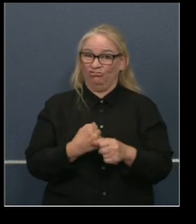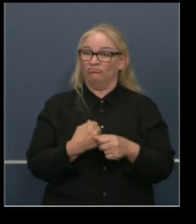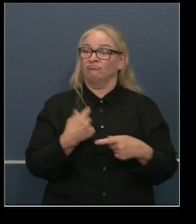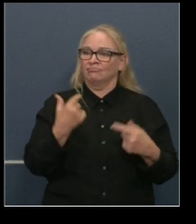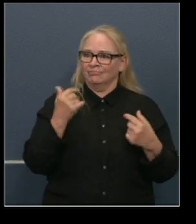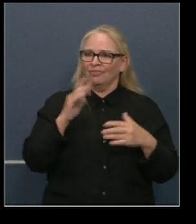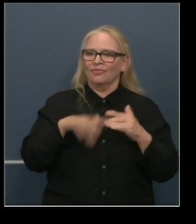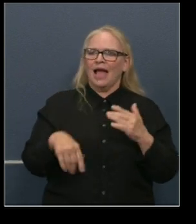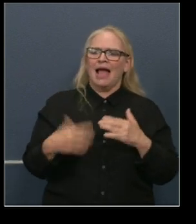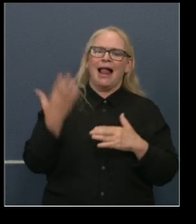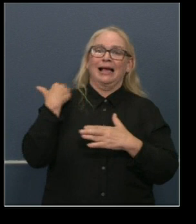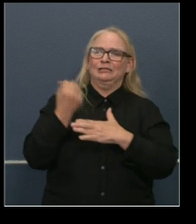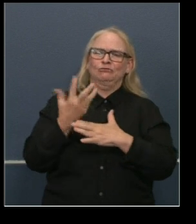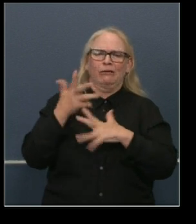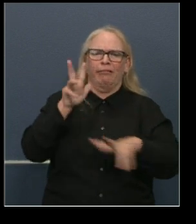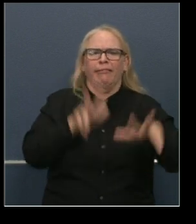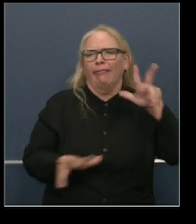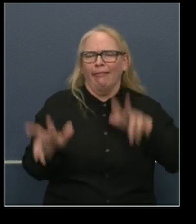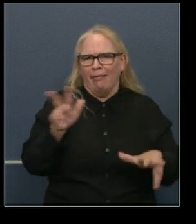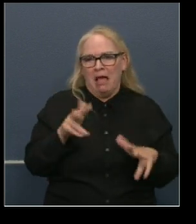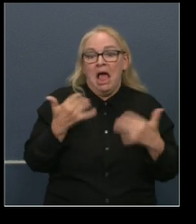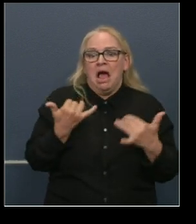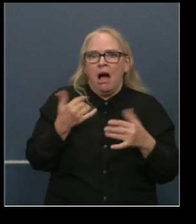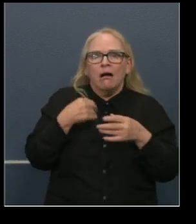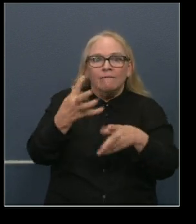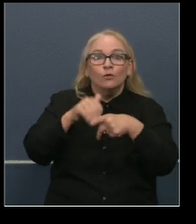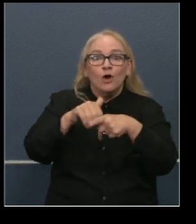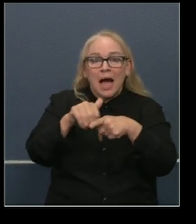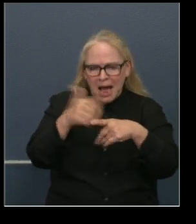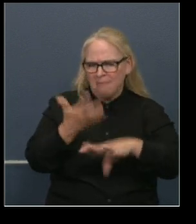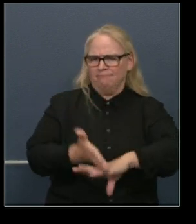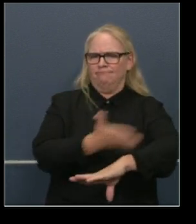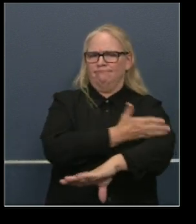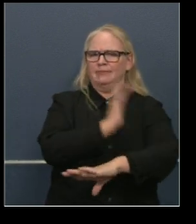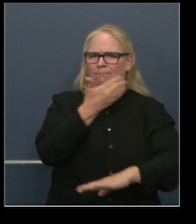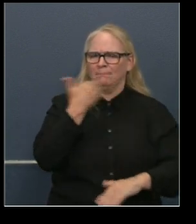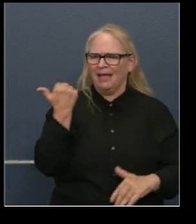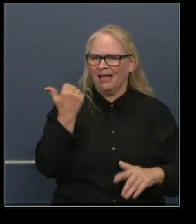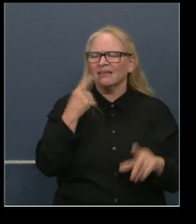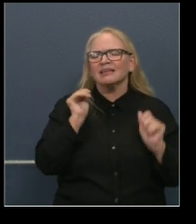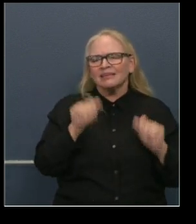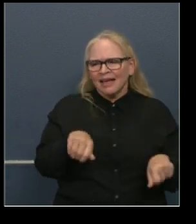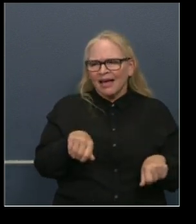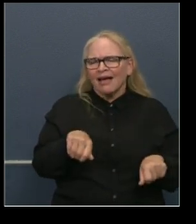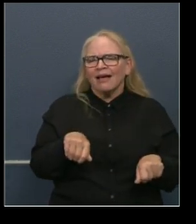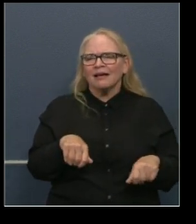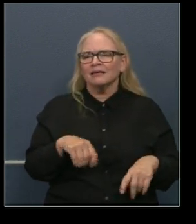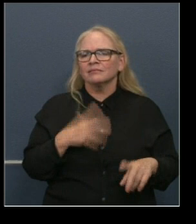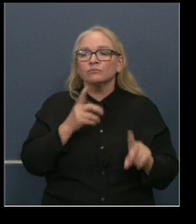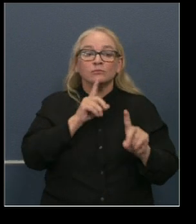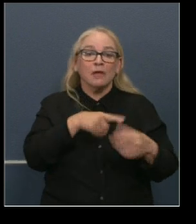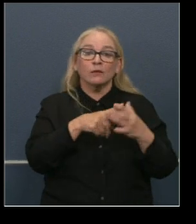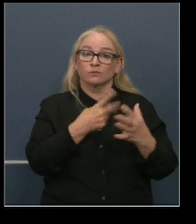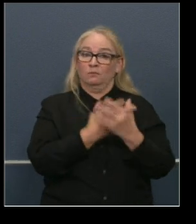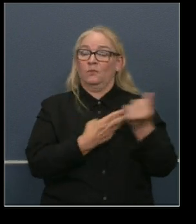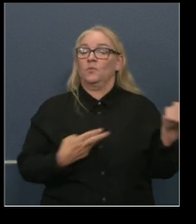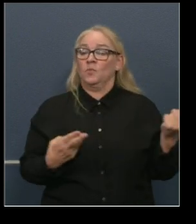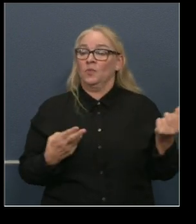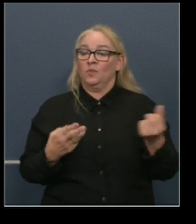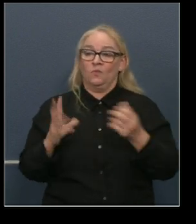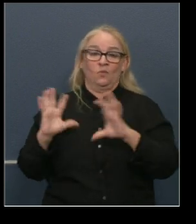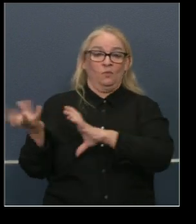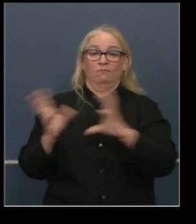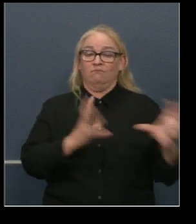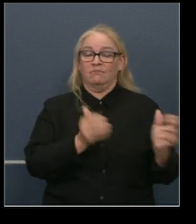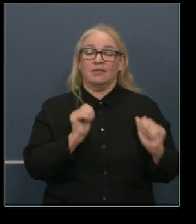all districts last school year to really respond to both classrooms as a whole and the needs of